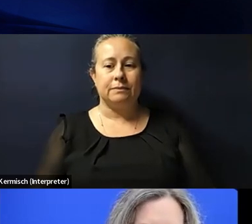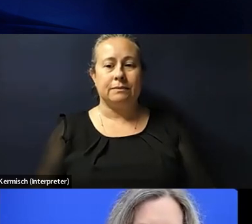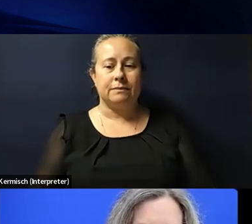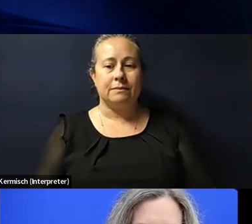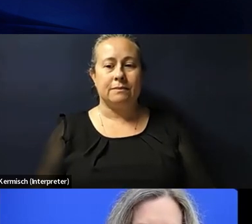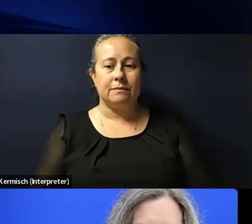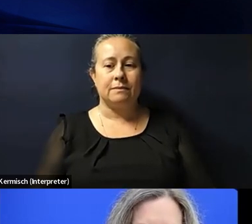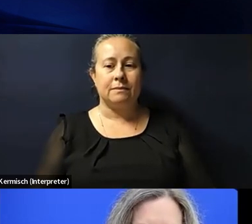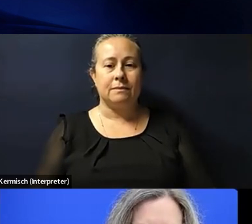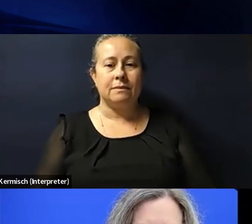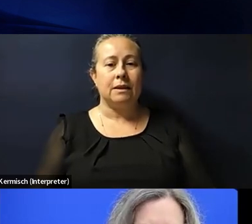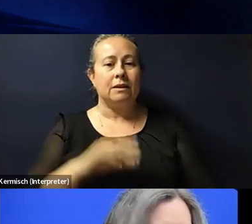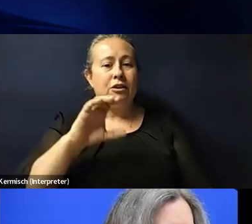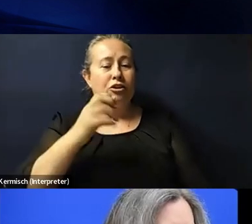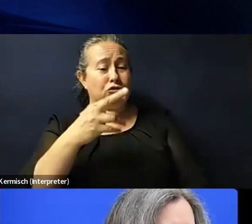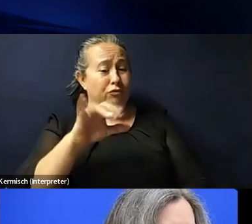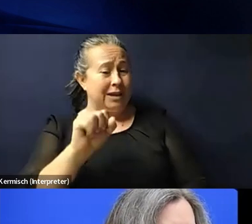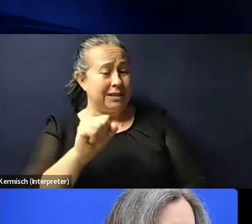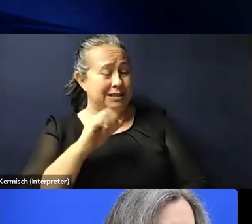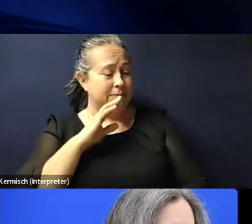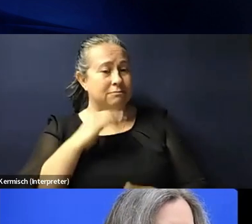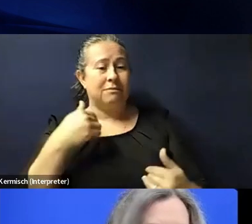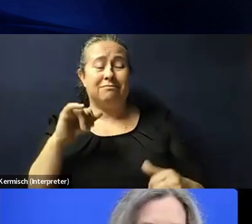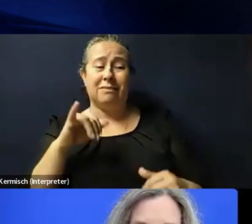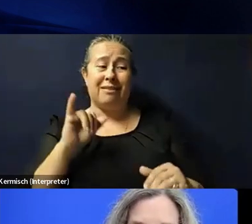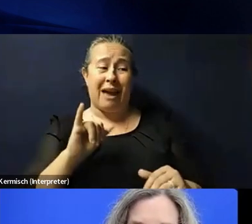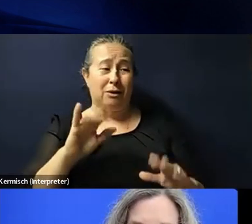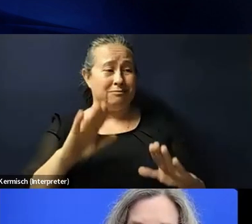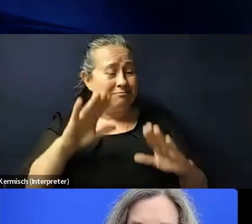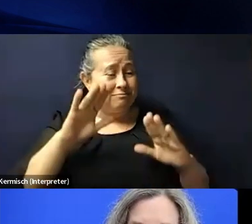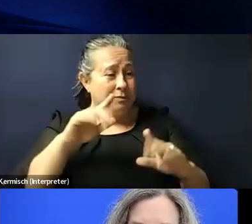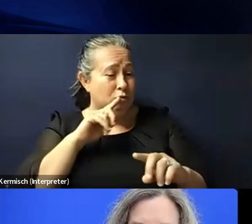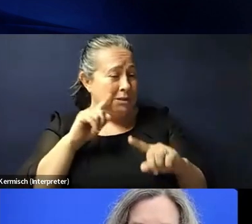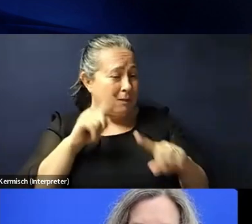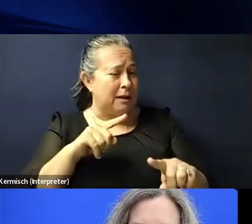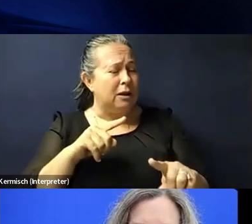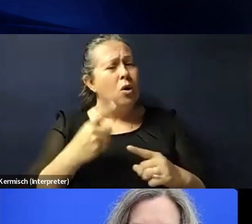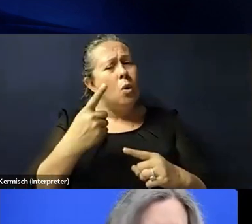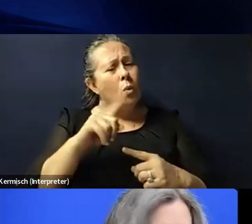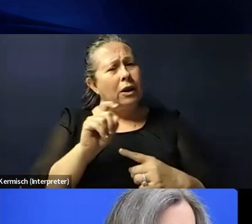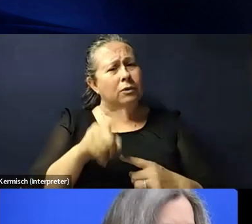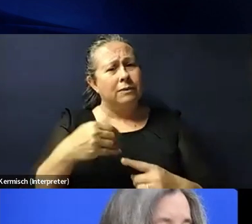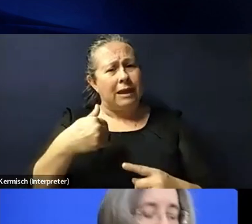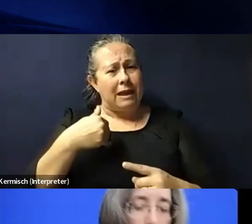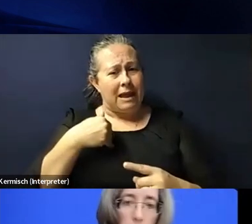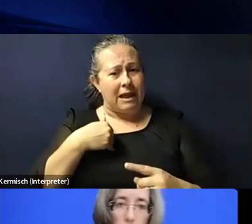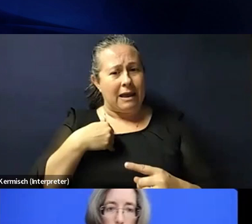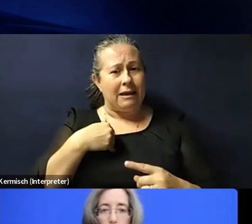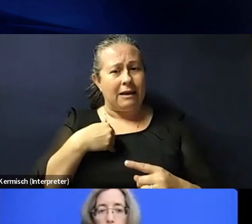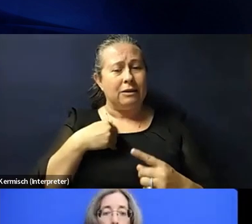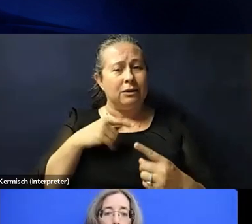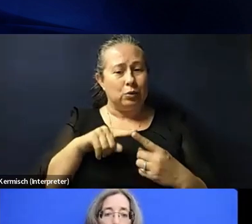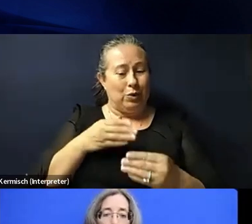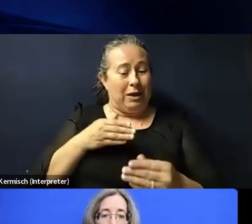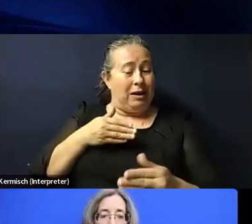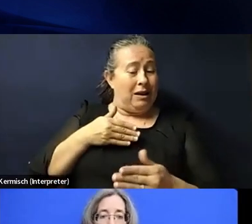Thank you. So now that was fantastic response. One question I had just to end, unfortunately, because